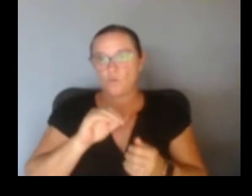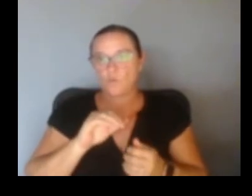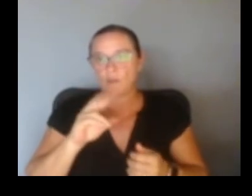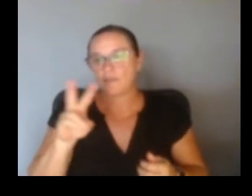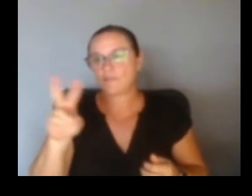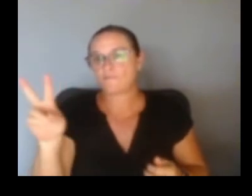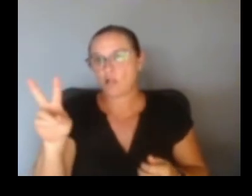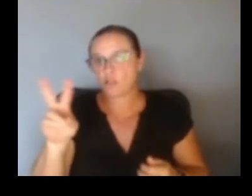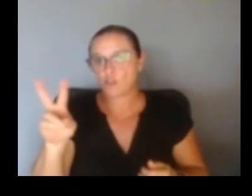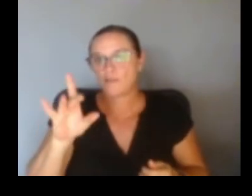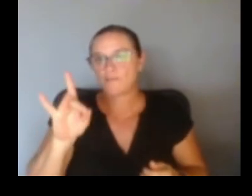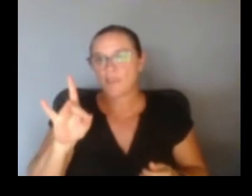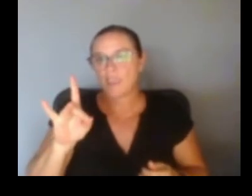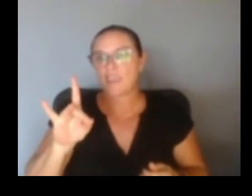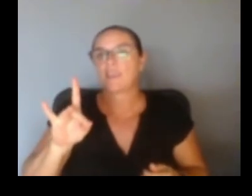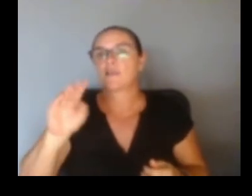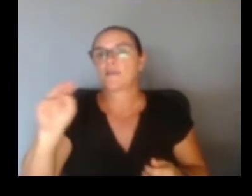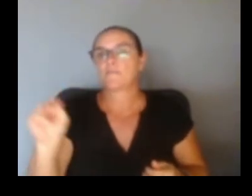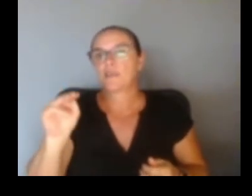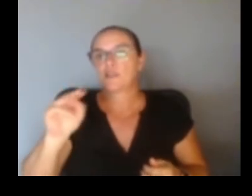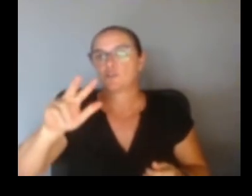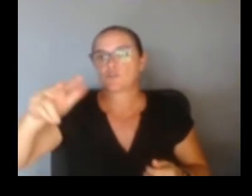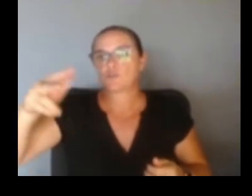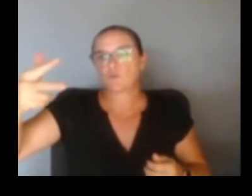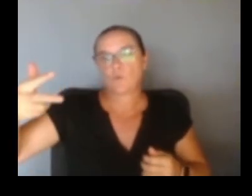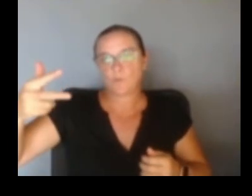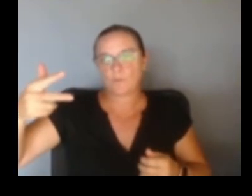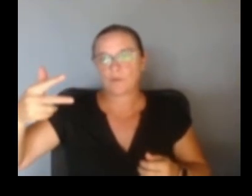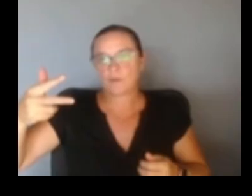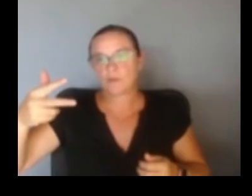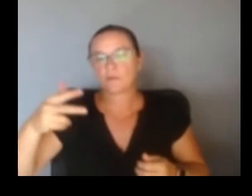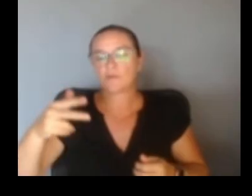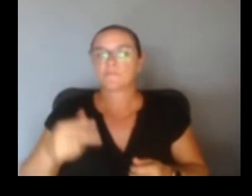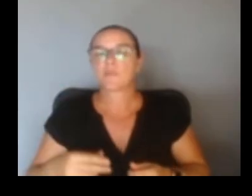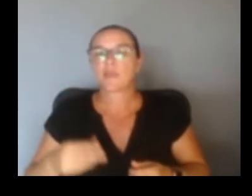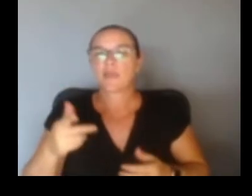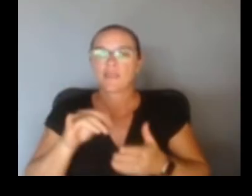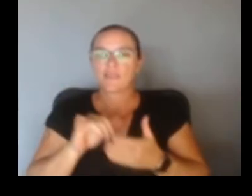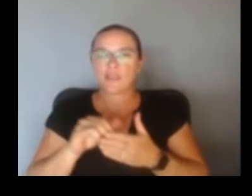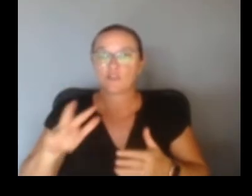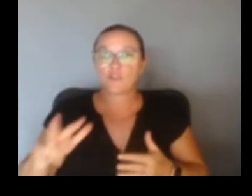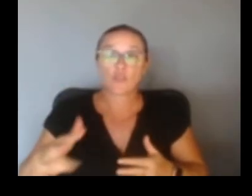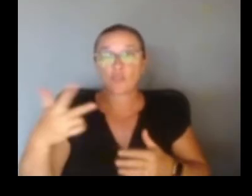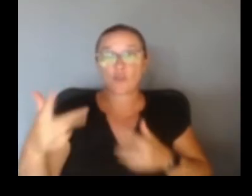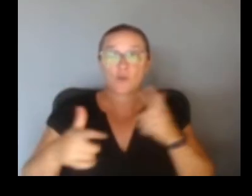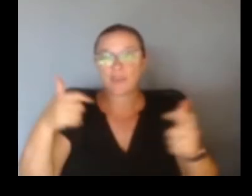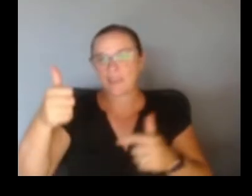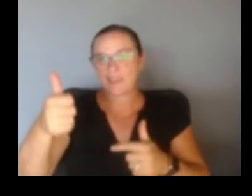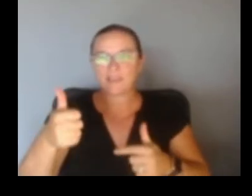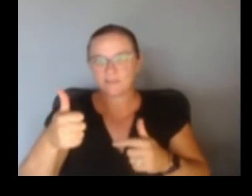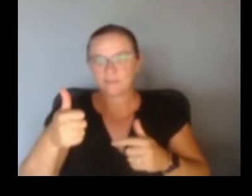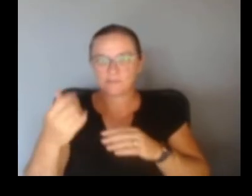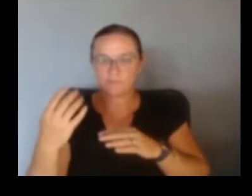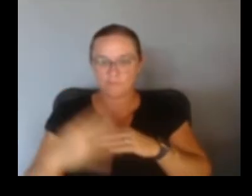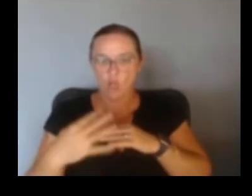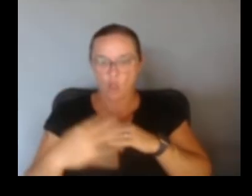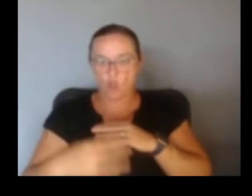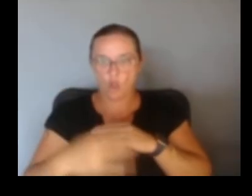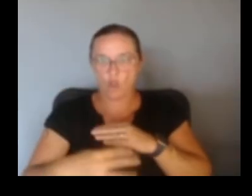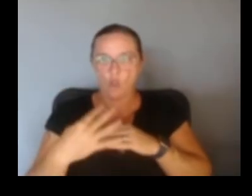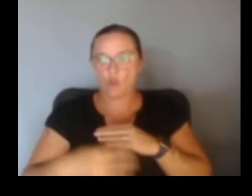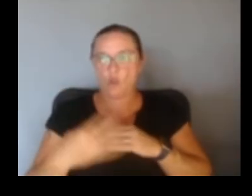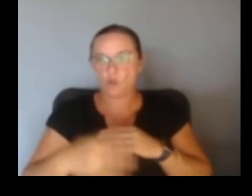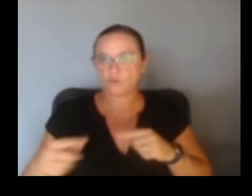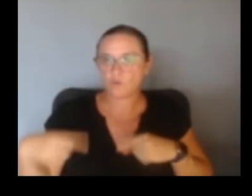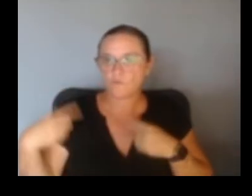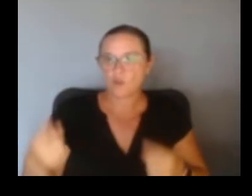cubic meters erupted during that episode, the third largest output thus far. And that's despite